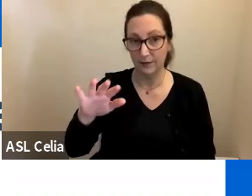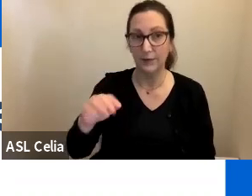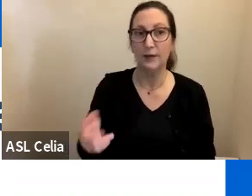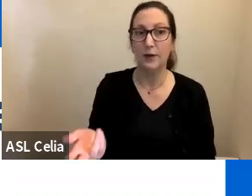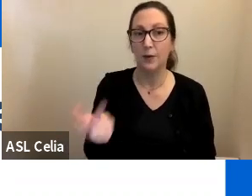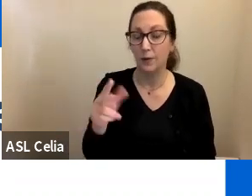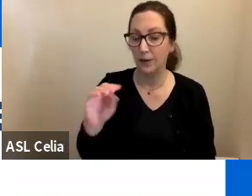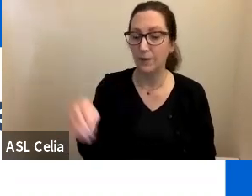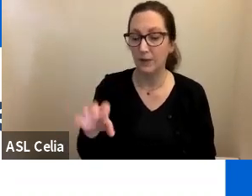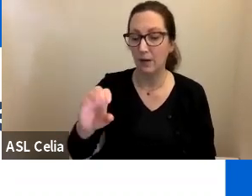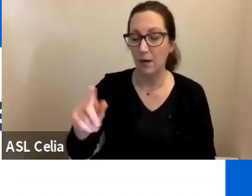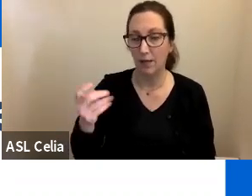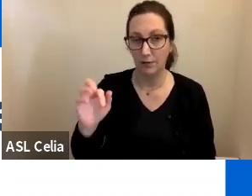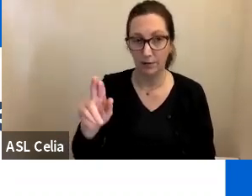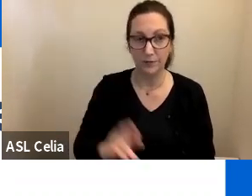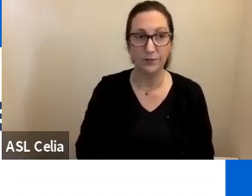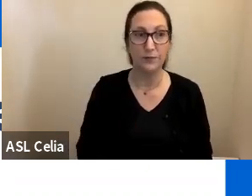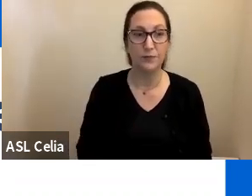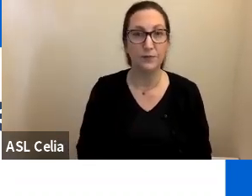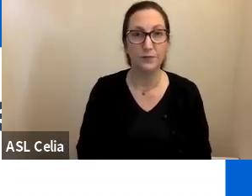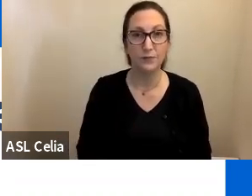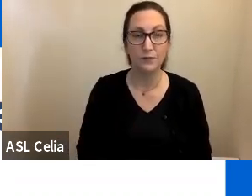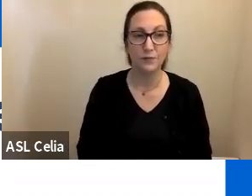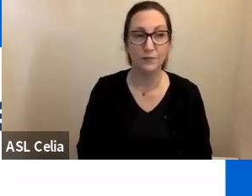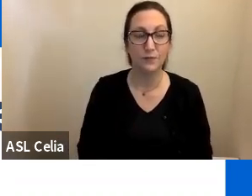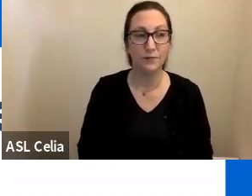3% classified here as other.